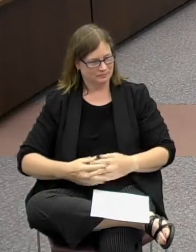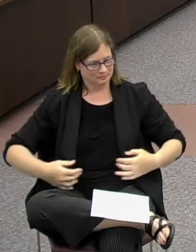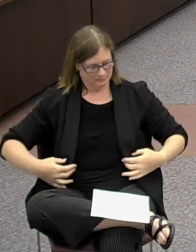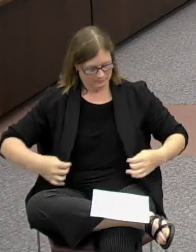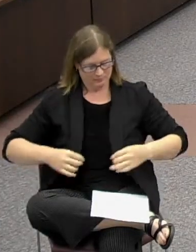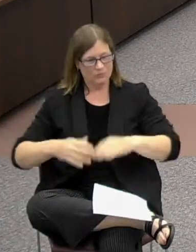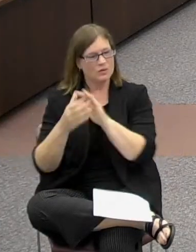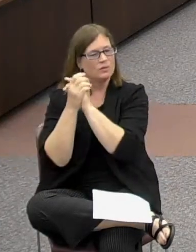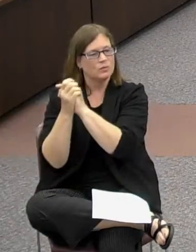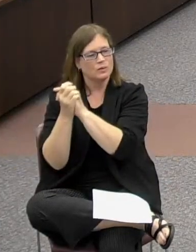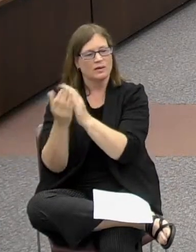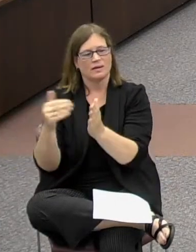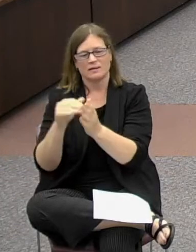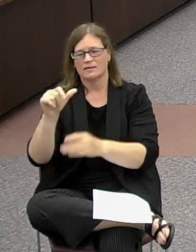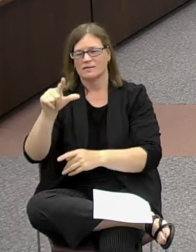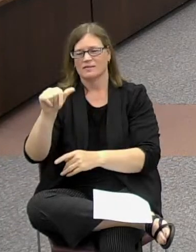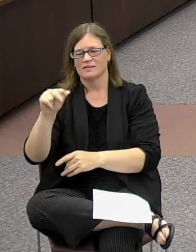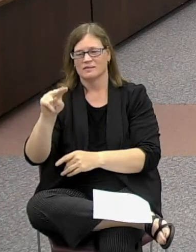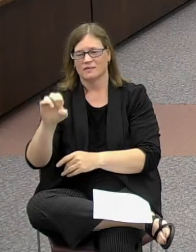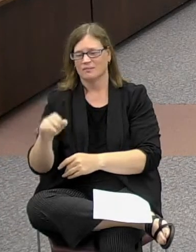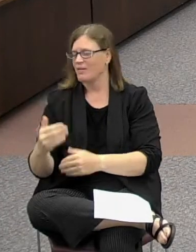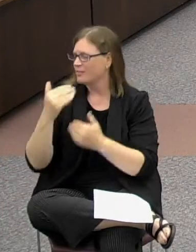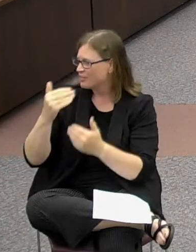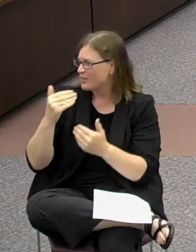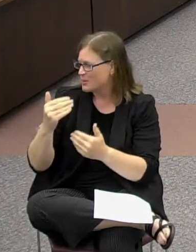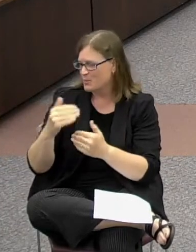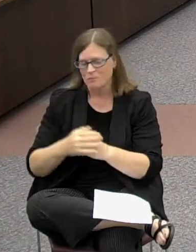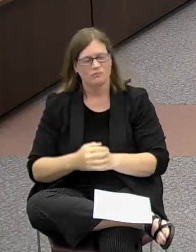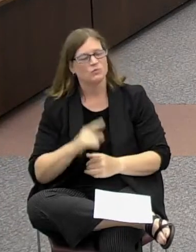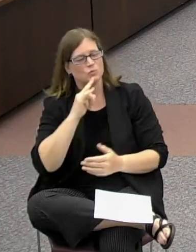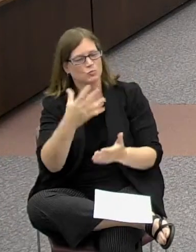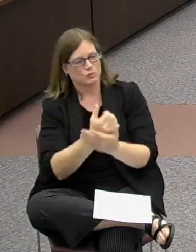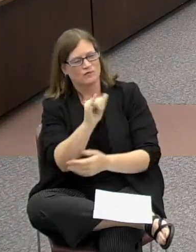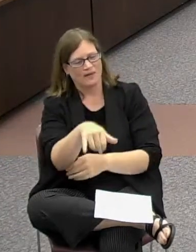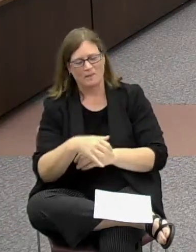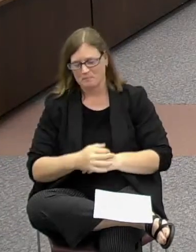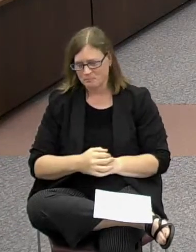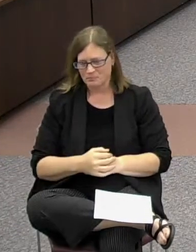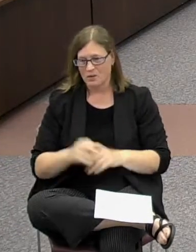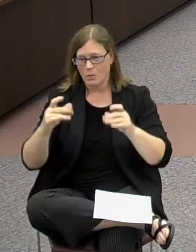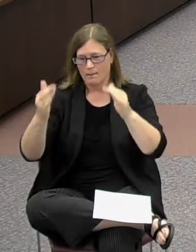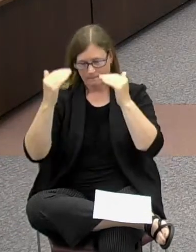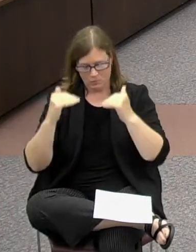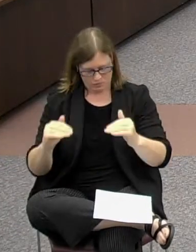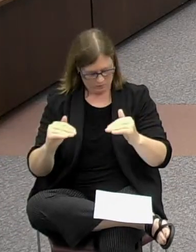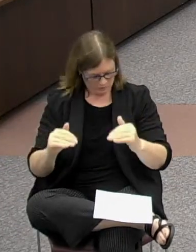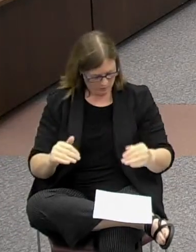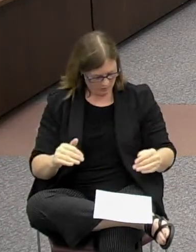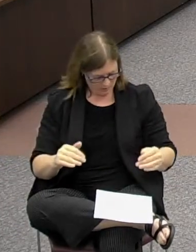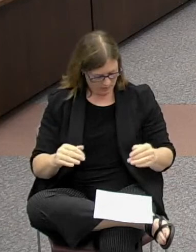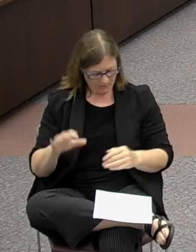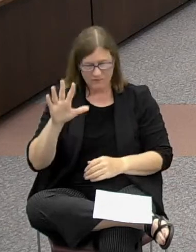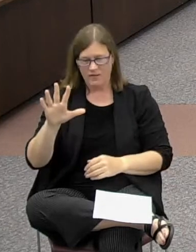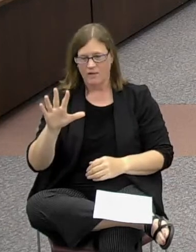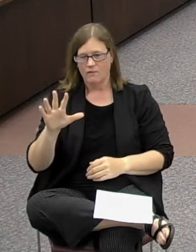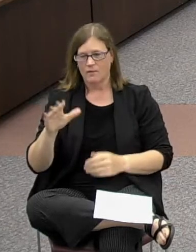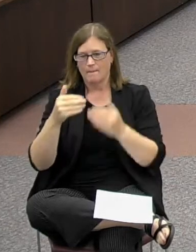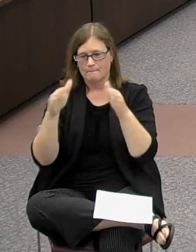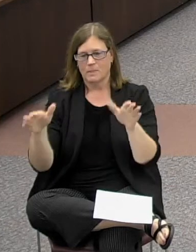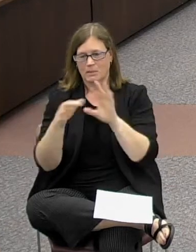Well, congratulations again, Lane. Thank you. Very well deserved. All right, now moving on down to section 5, public